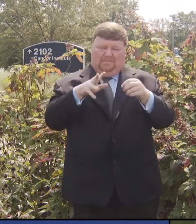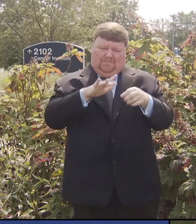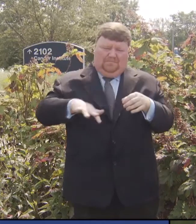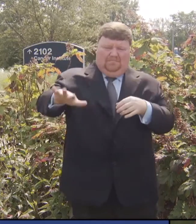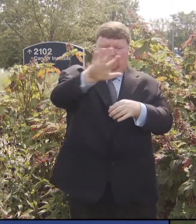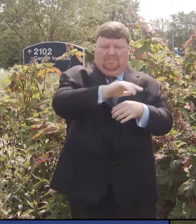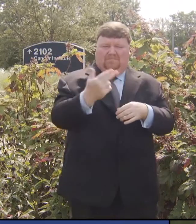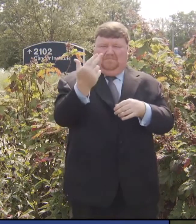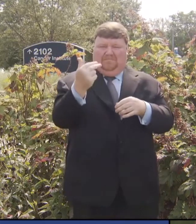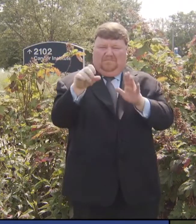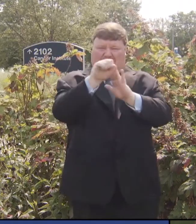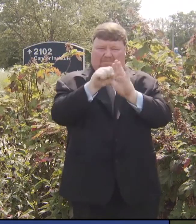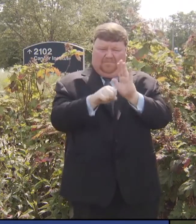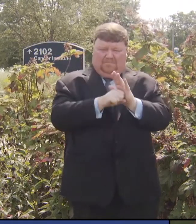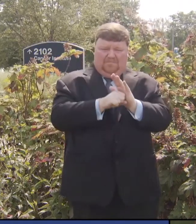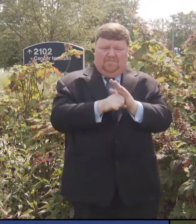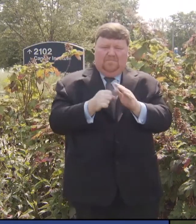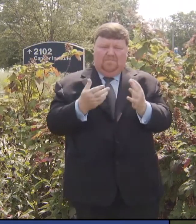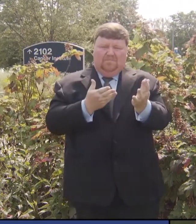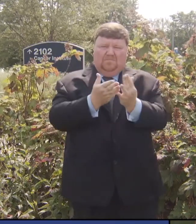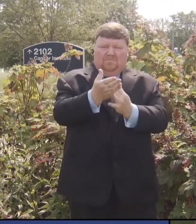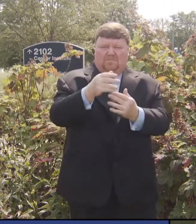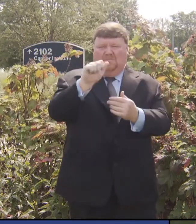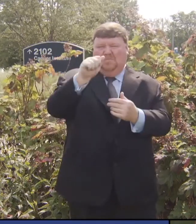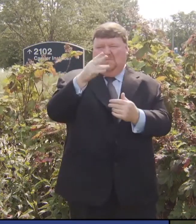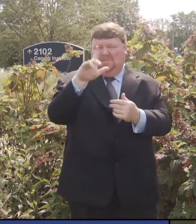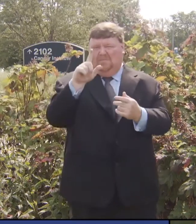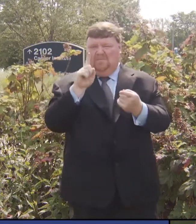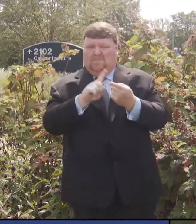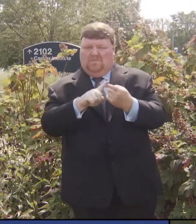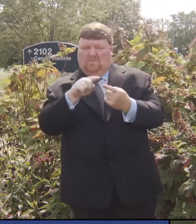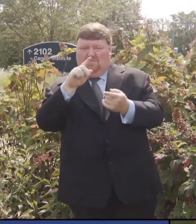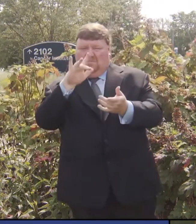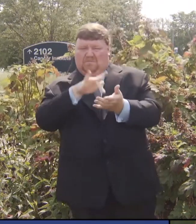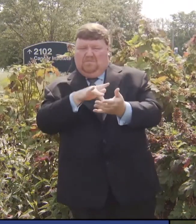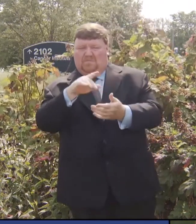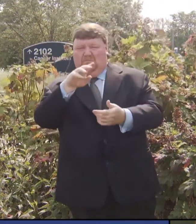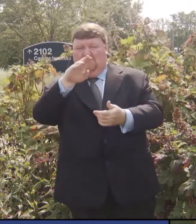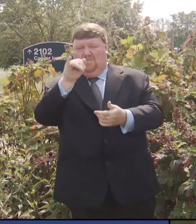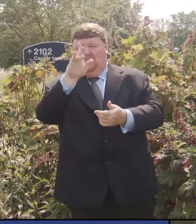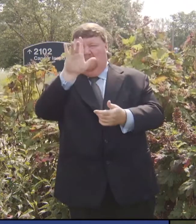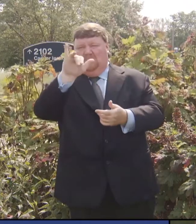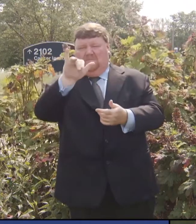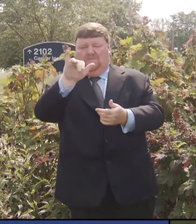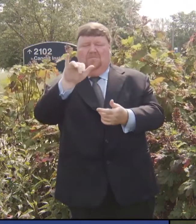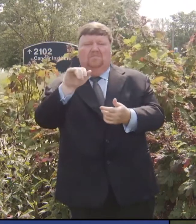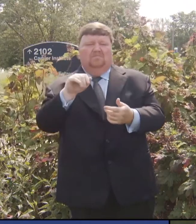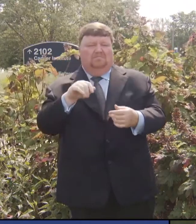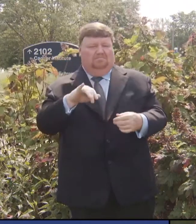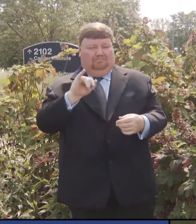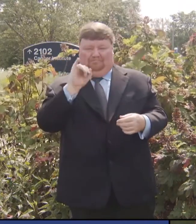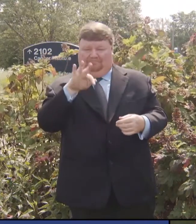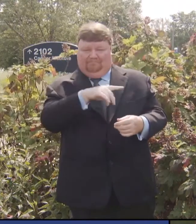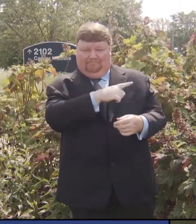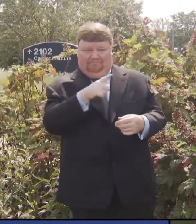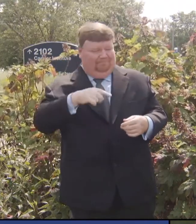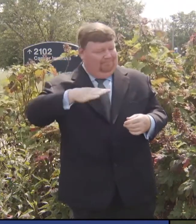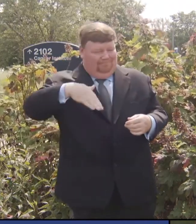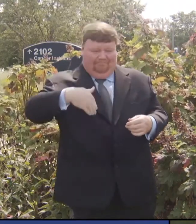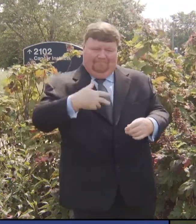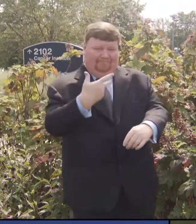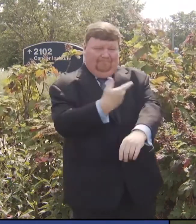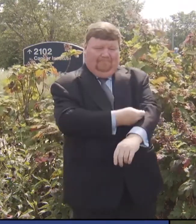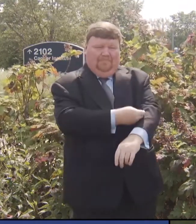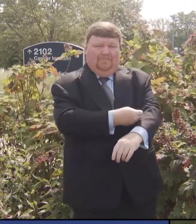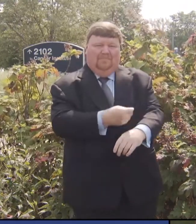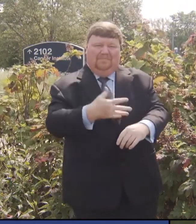and cities through a period of April to mid-July. Those who were not vaccinated against COVID-19